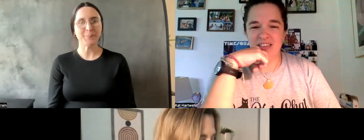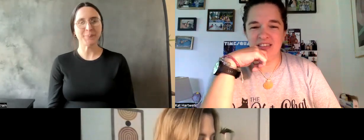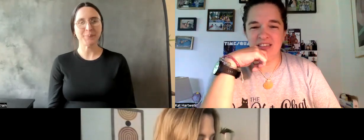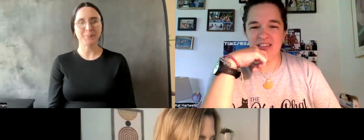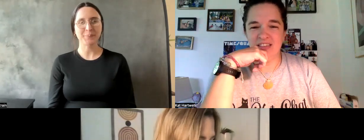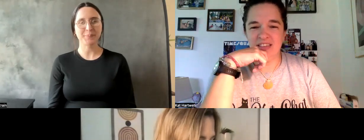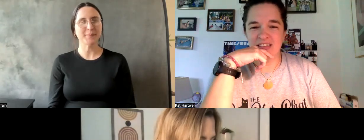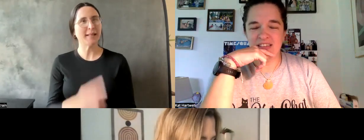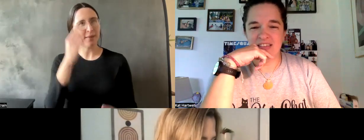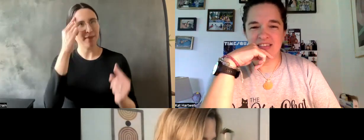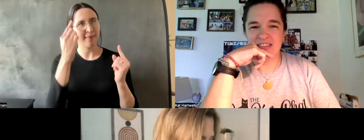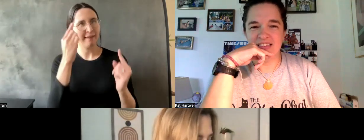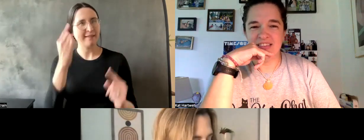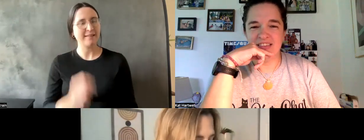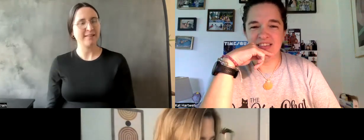Let me think.